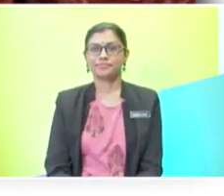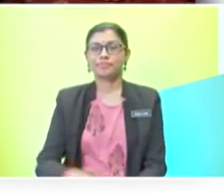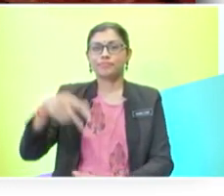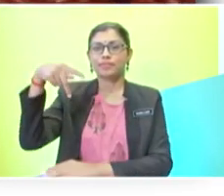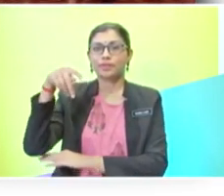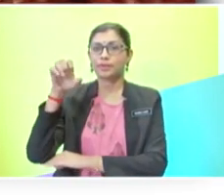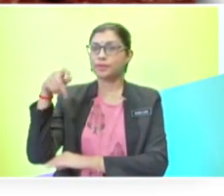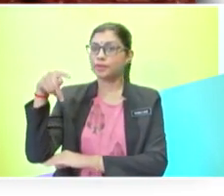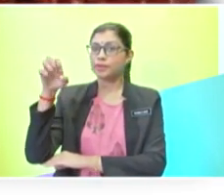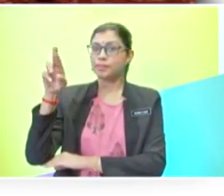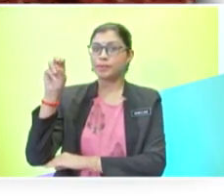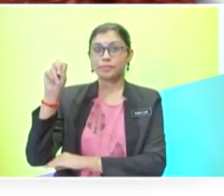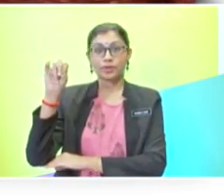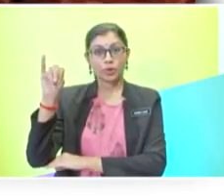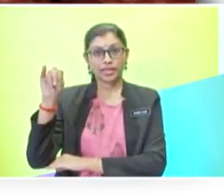Pepperoni.